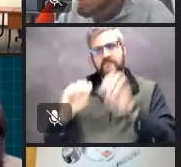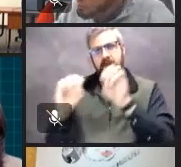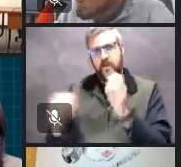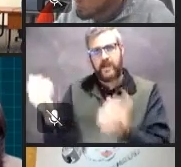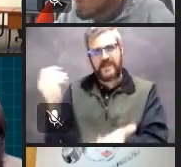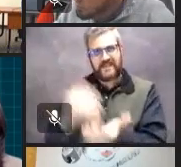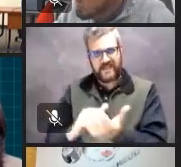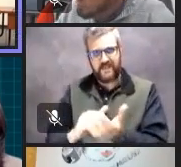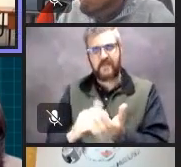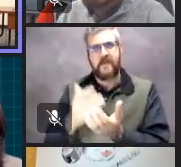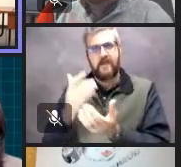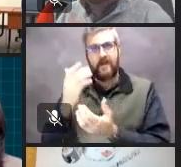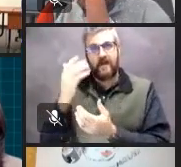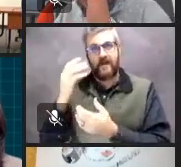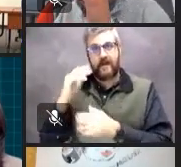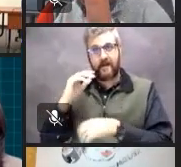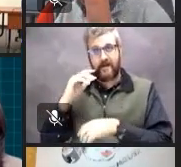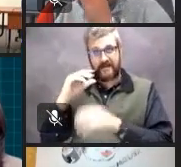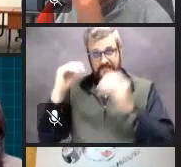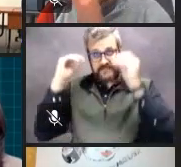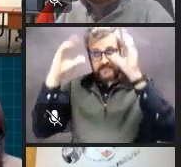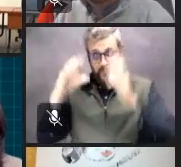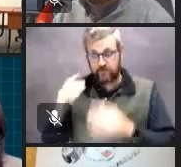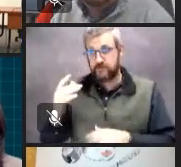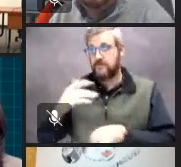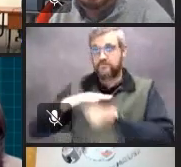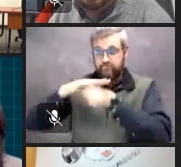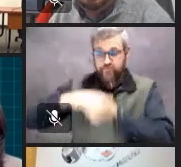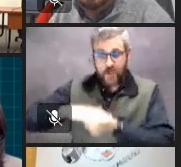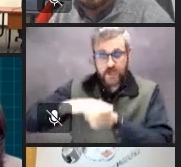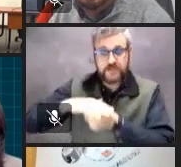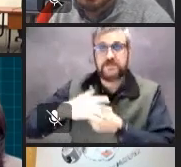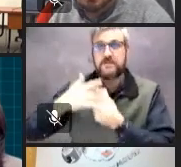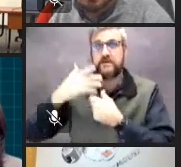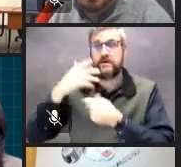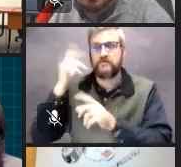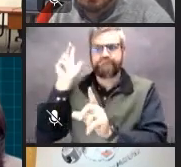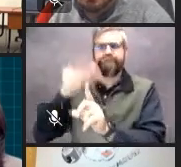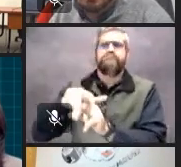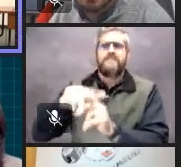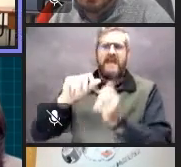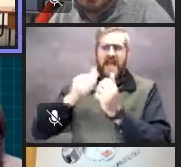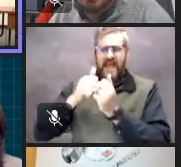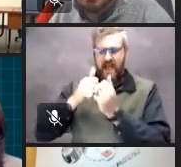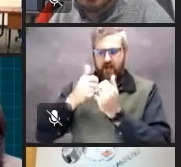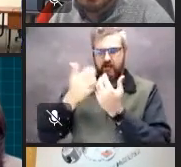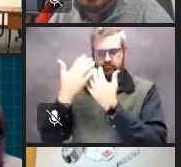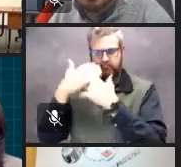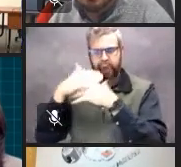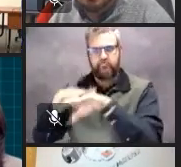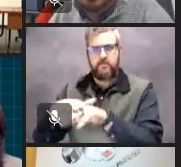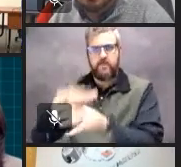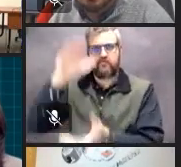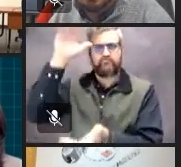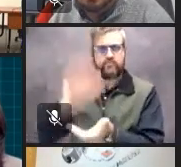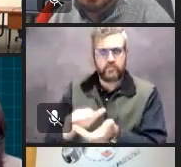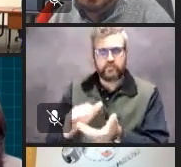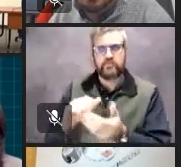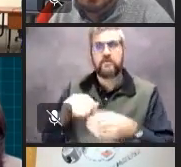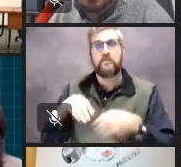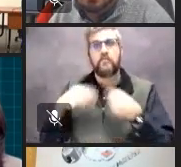the stressors that are put on teachers in other ways, what could be streamlined or reduced, how can we provide other